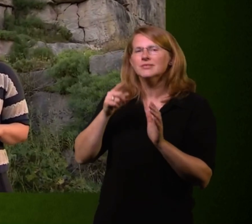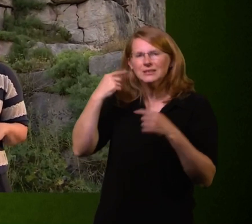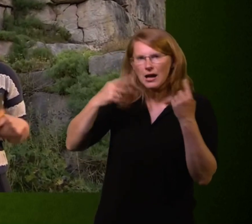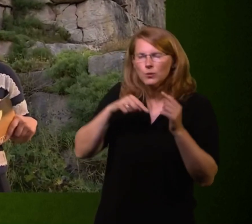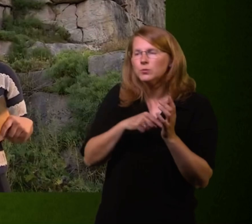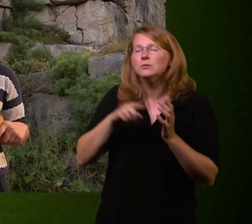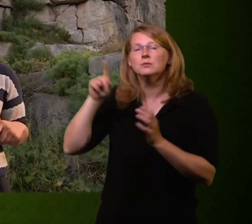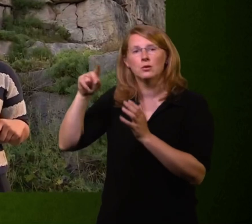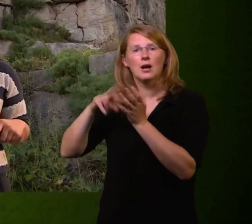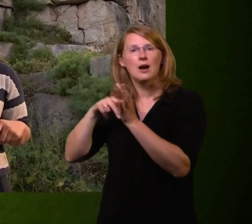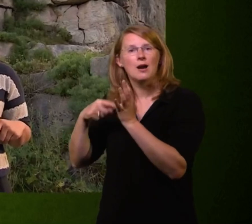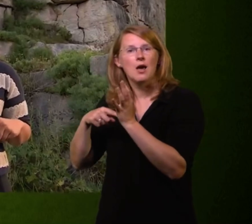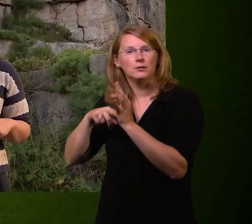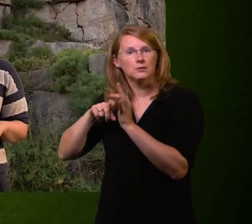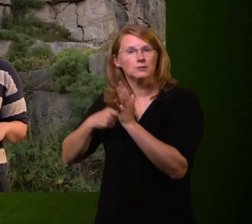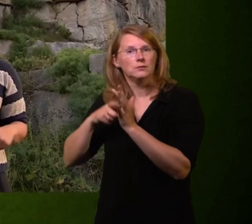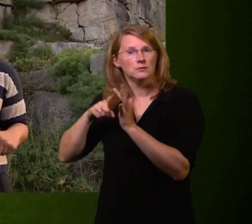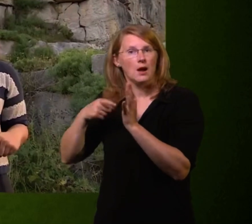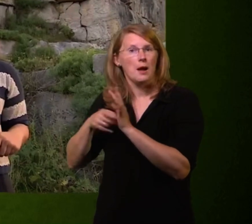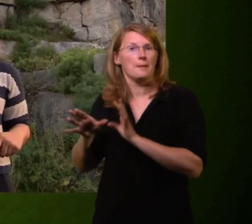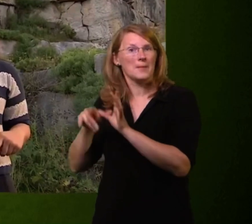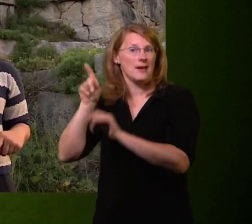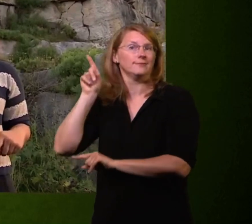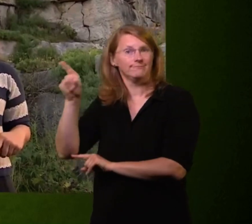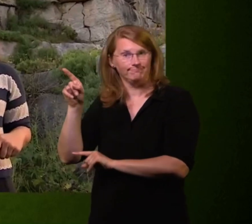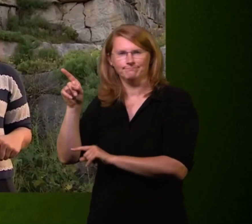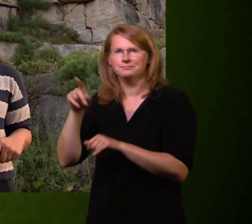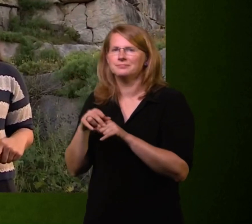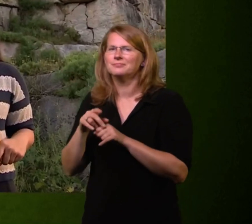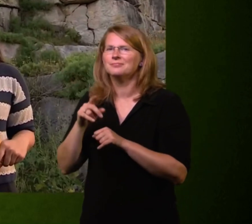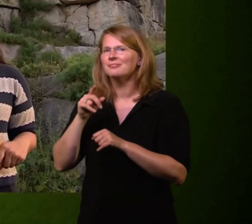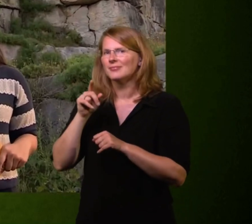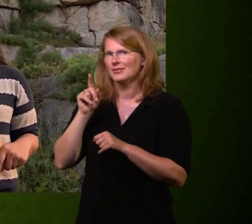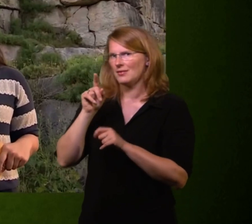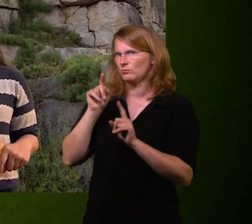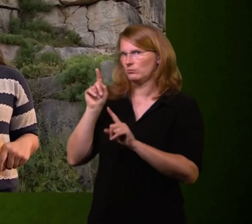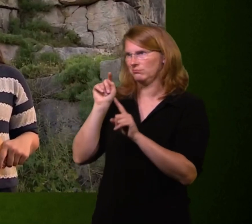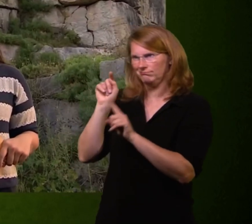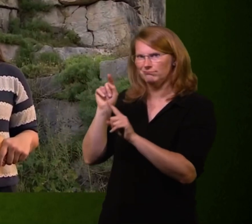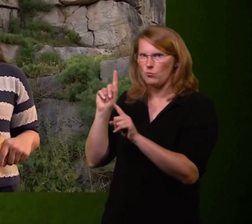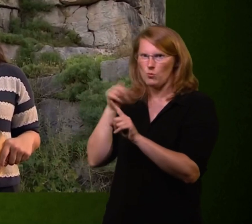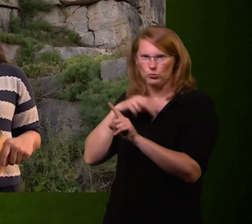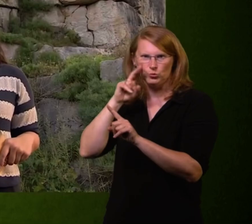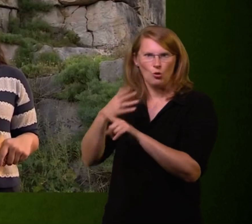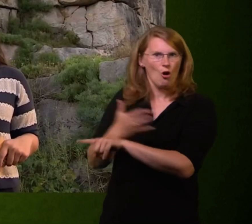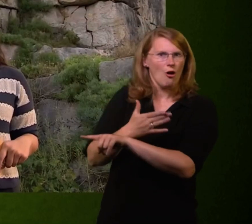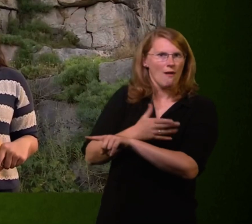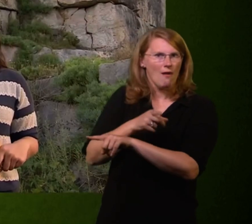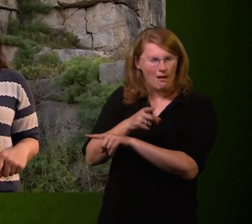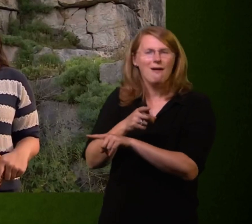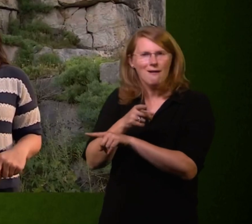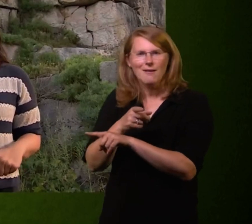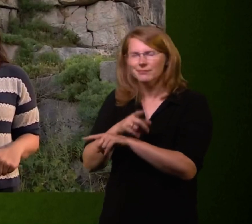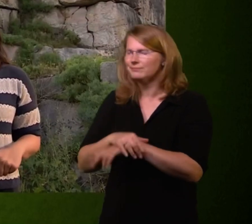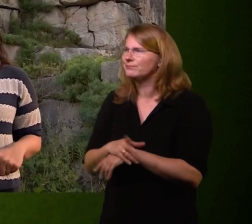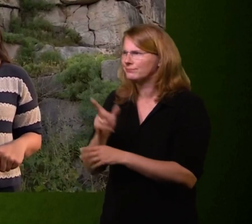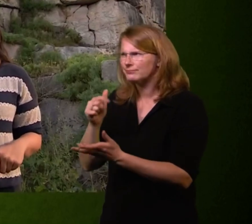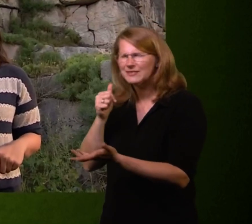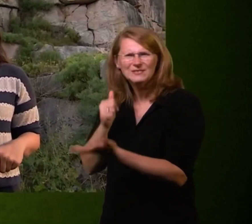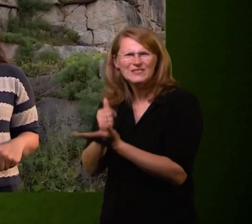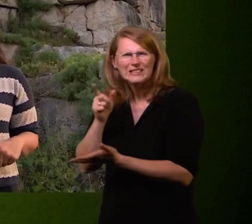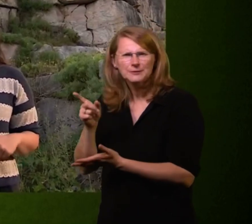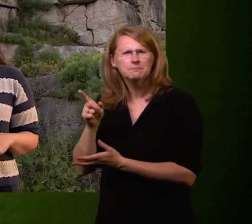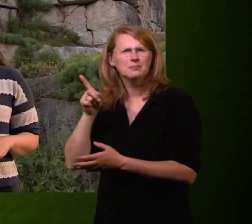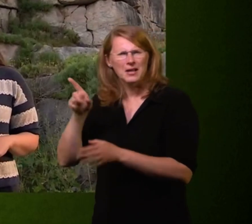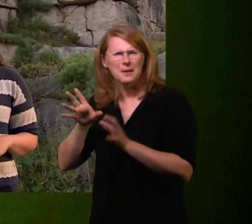to go and meet them. Fantastic species. But how do bats do it? Well, every species does something a little bit different. They echolocate either through their nose